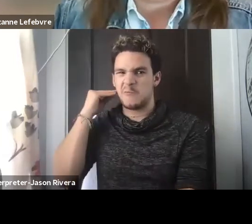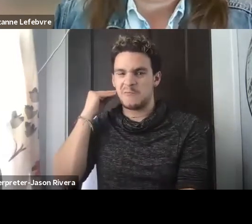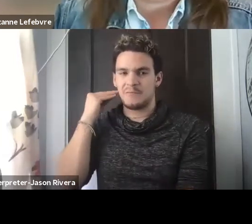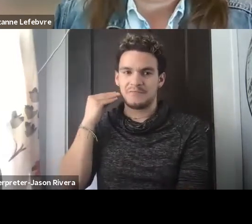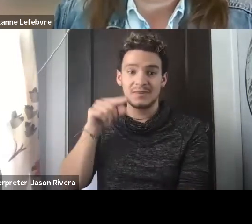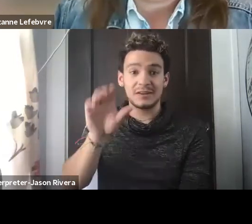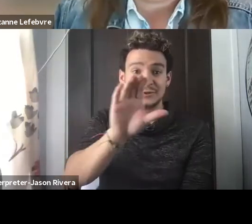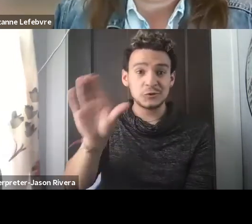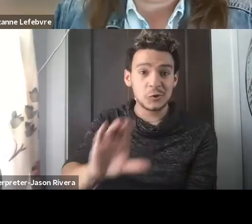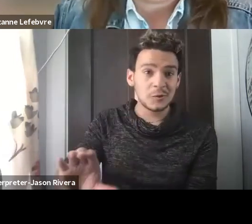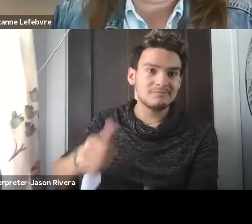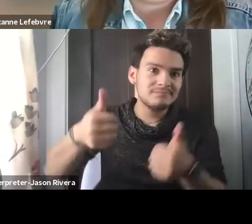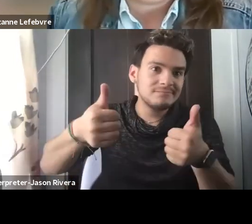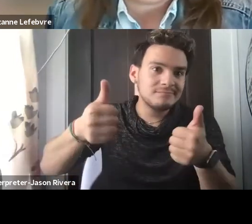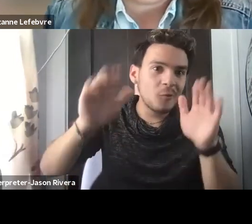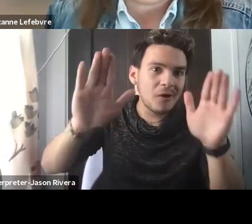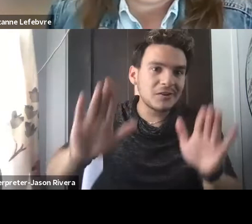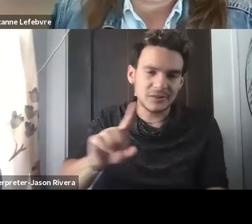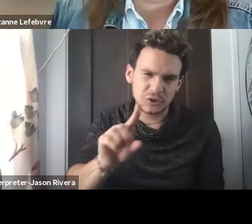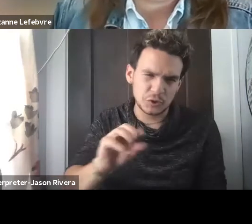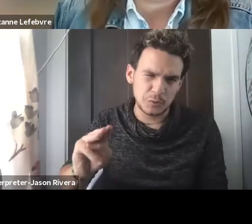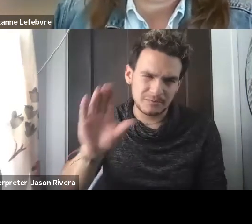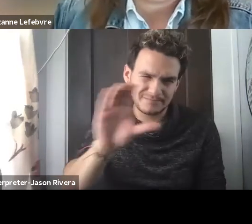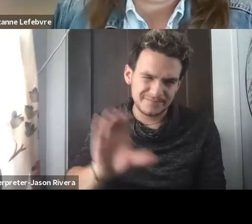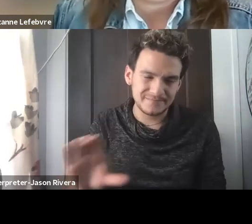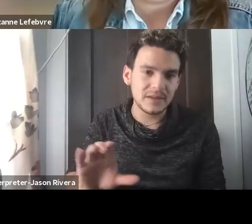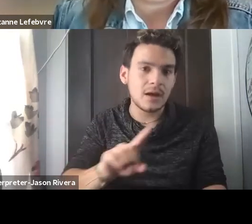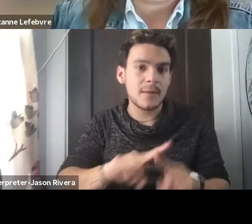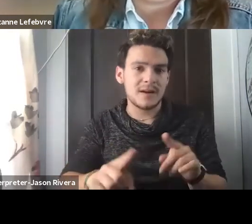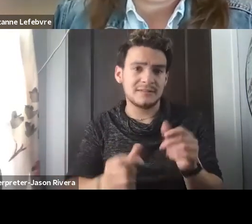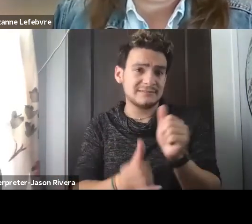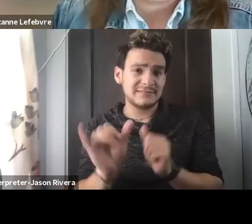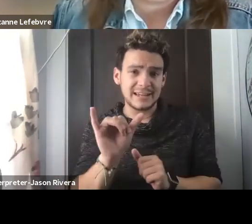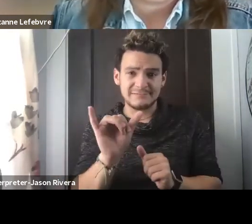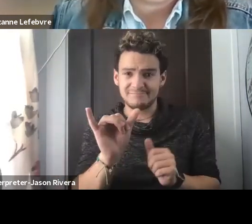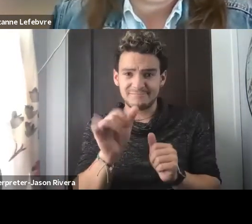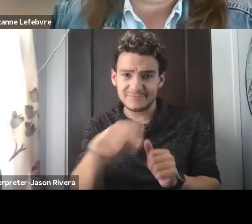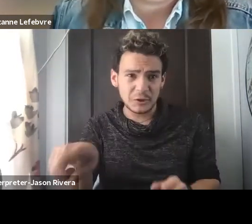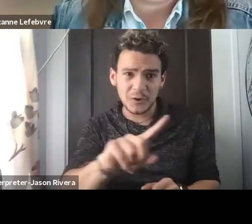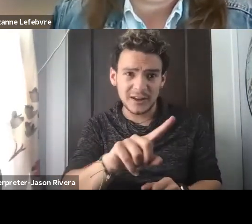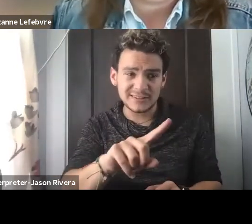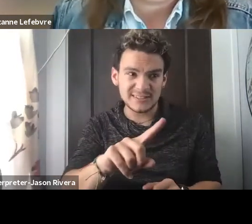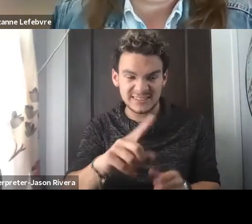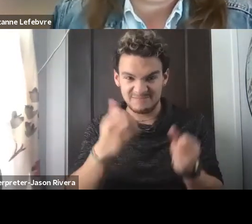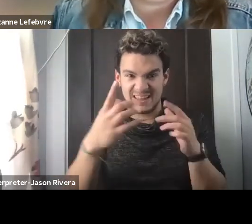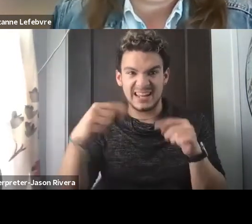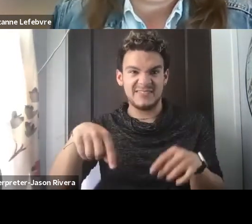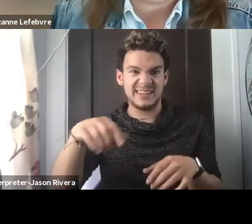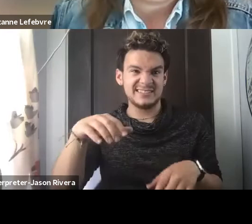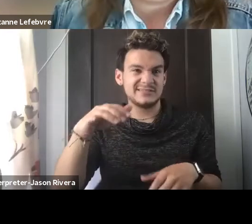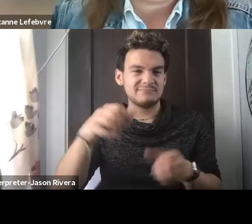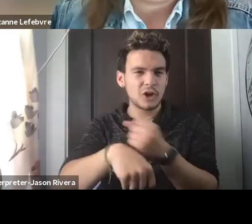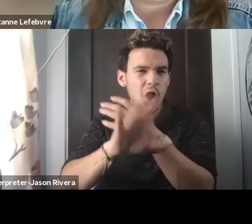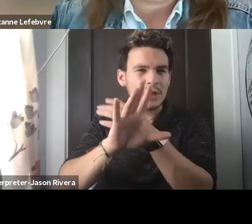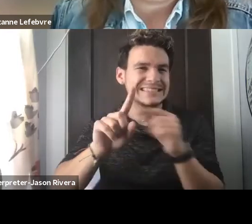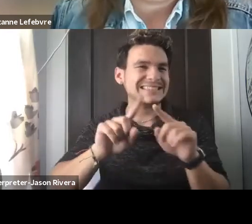Zoom calls are wonderful, but I've been, like so many of you, on a number of these calls, and it's just different. It's